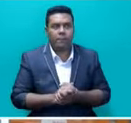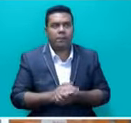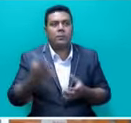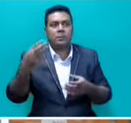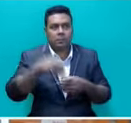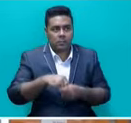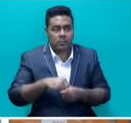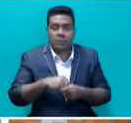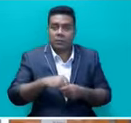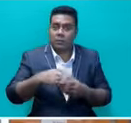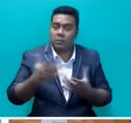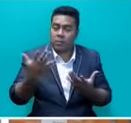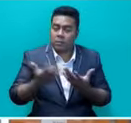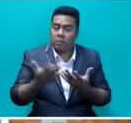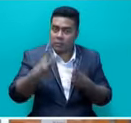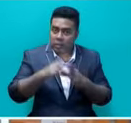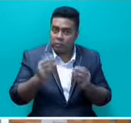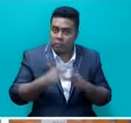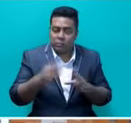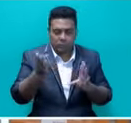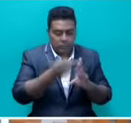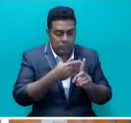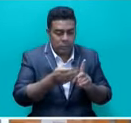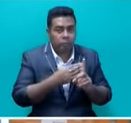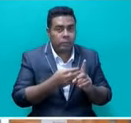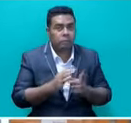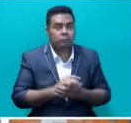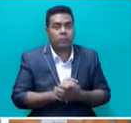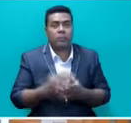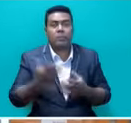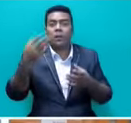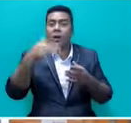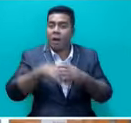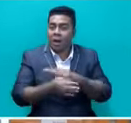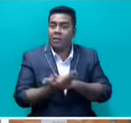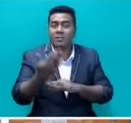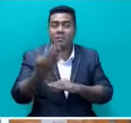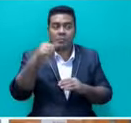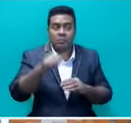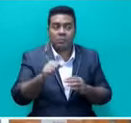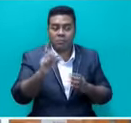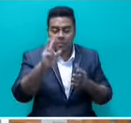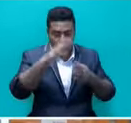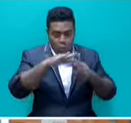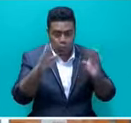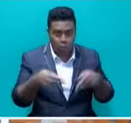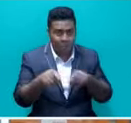regarding sexual harassment per se. But under the definition of 12B,